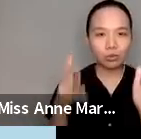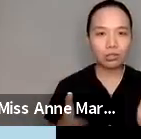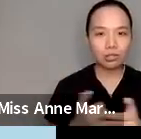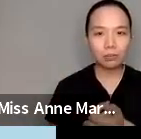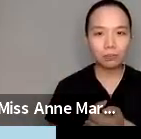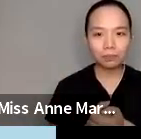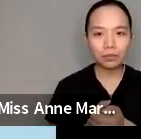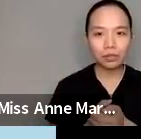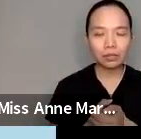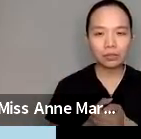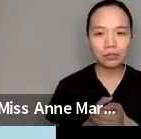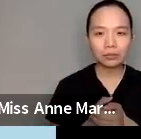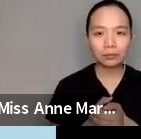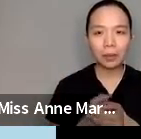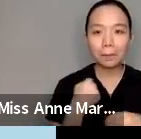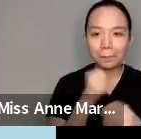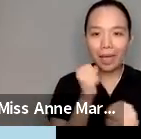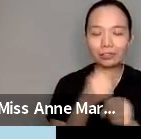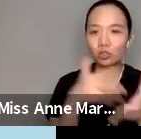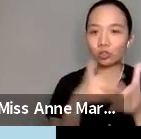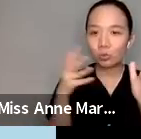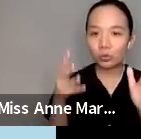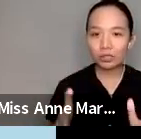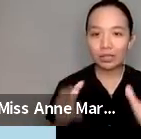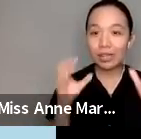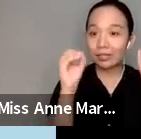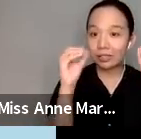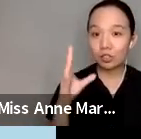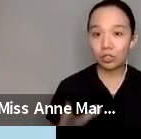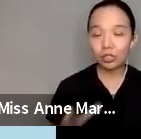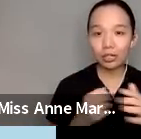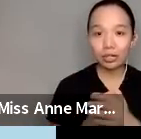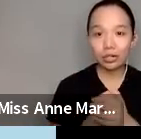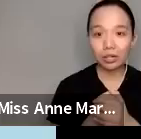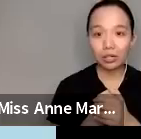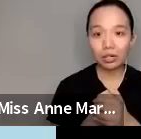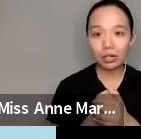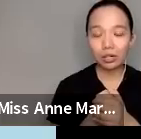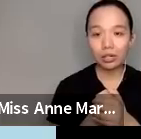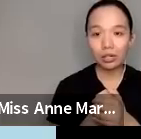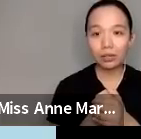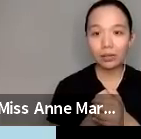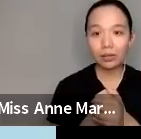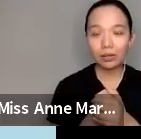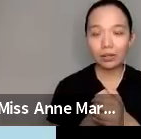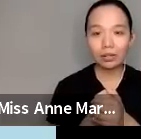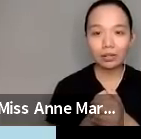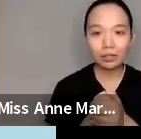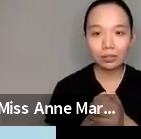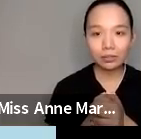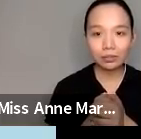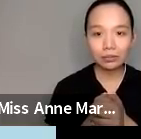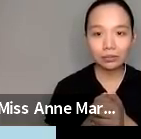It will make the students and the teacher will come along um,